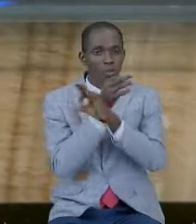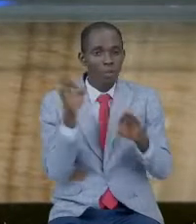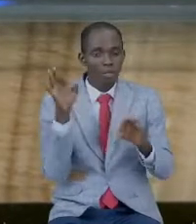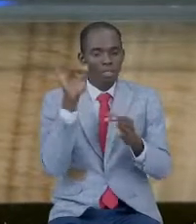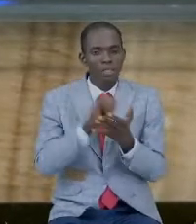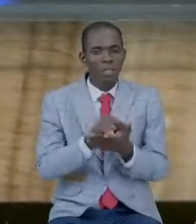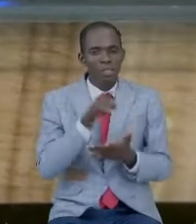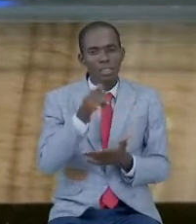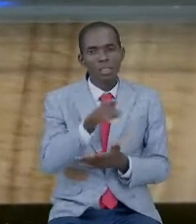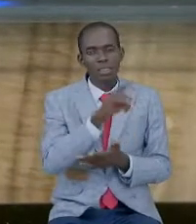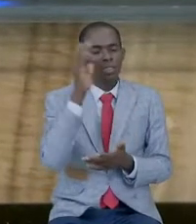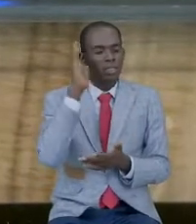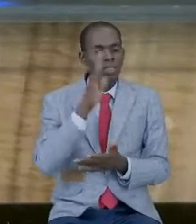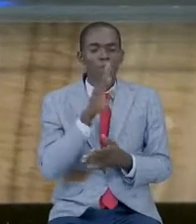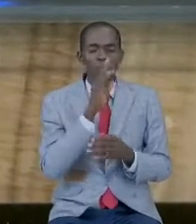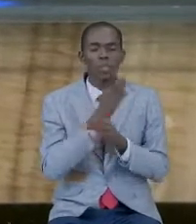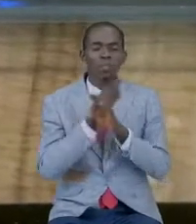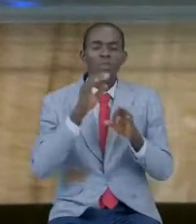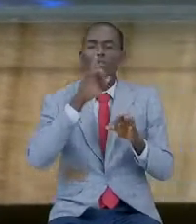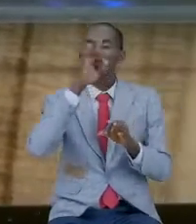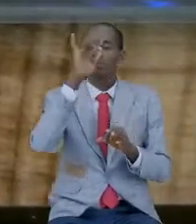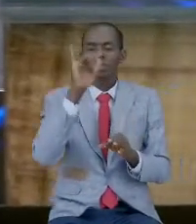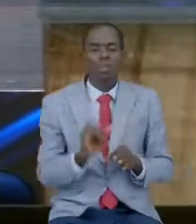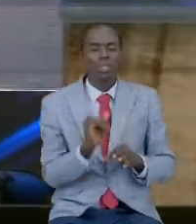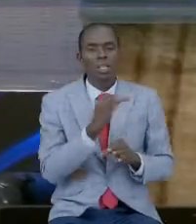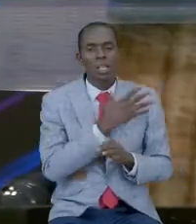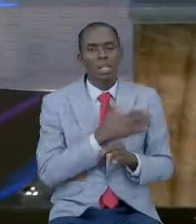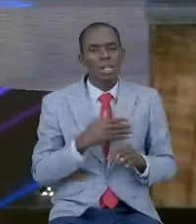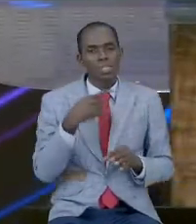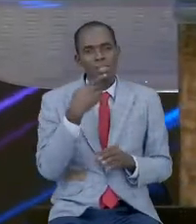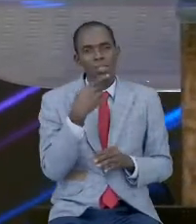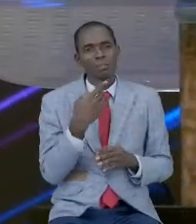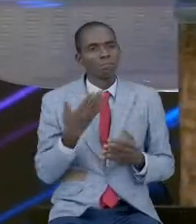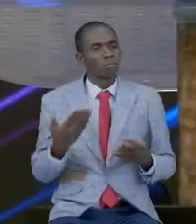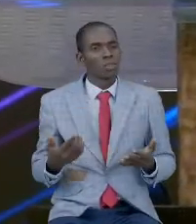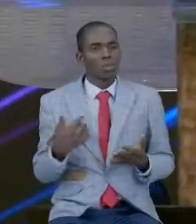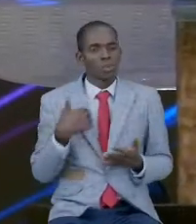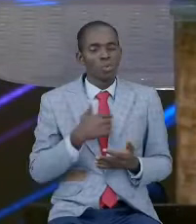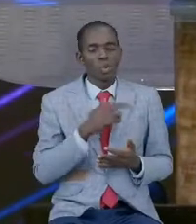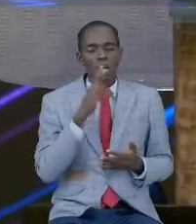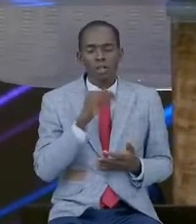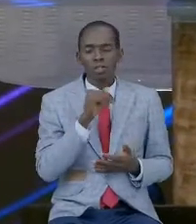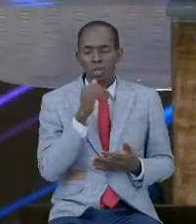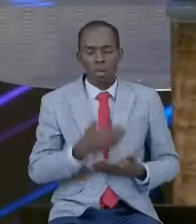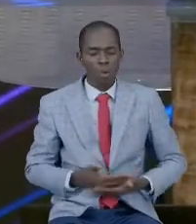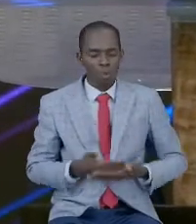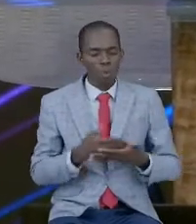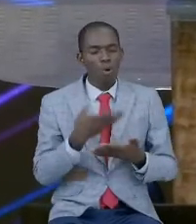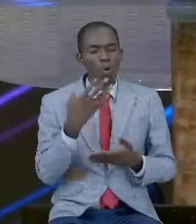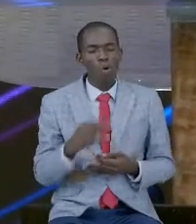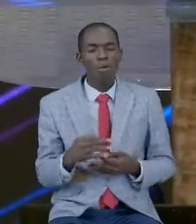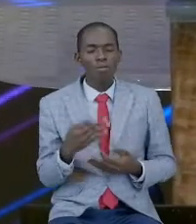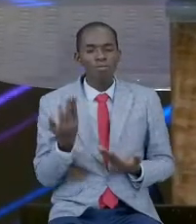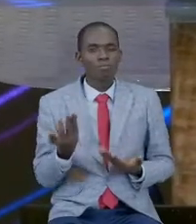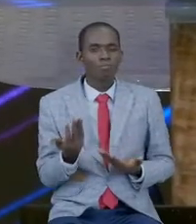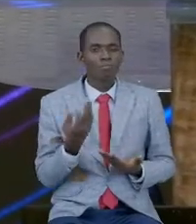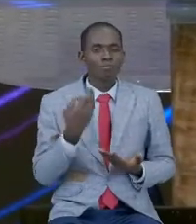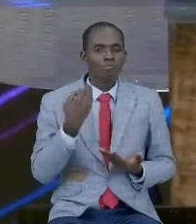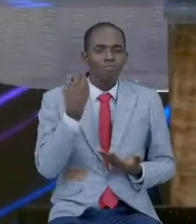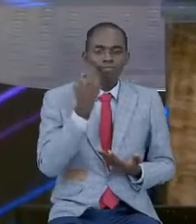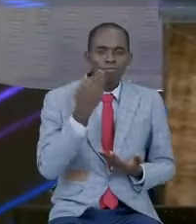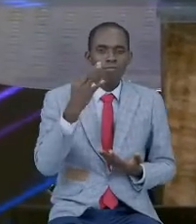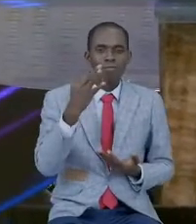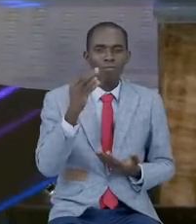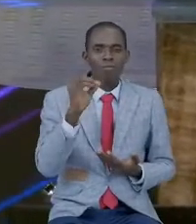be free indeed. They said, we be not born of fornication, we were born of Abraham.